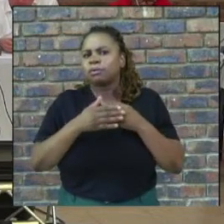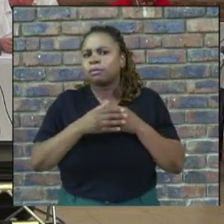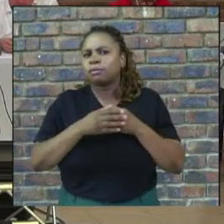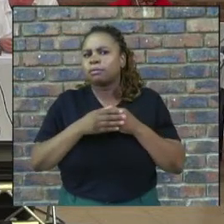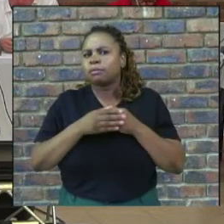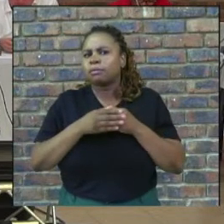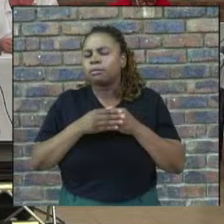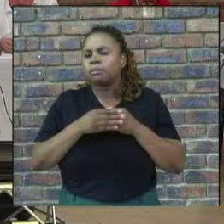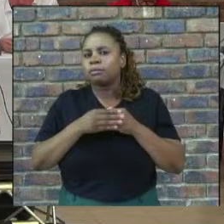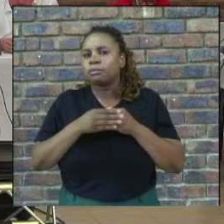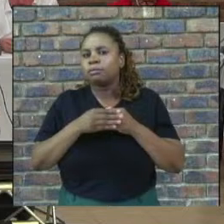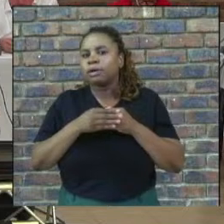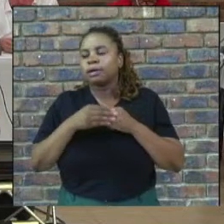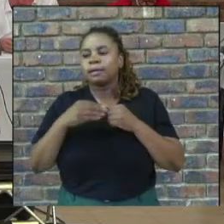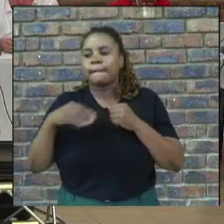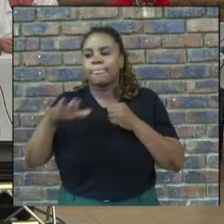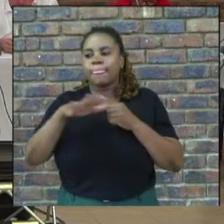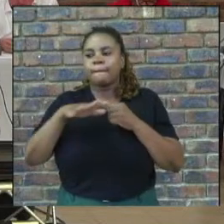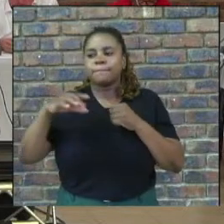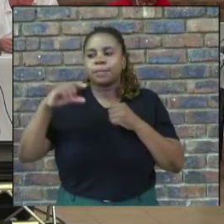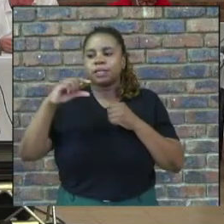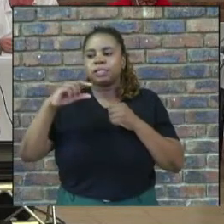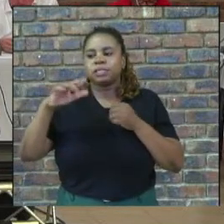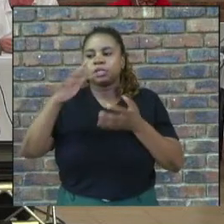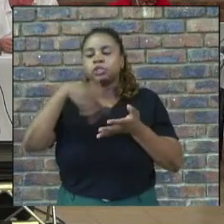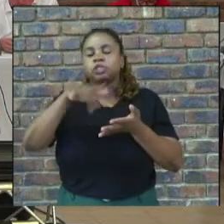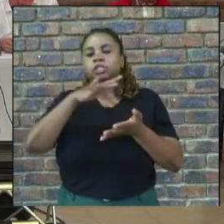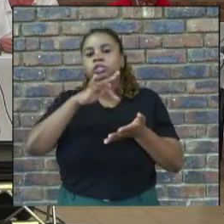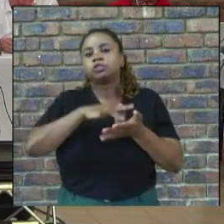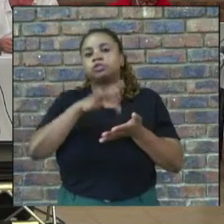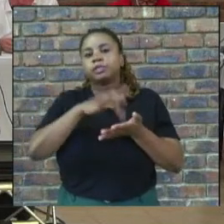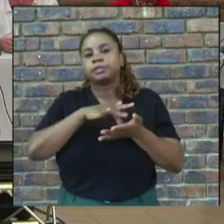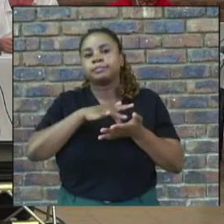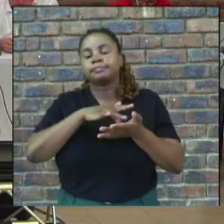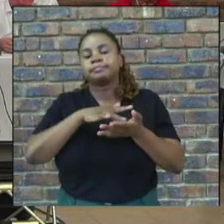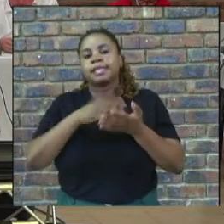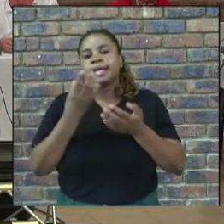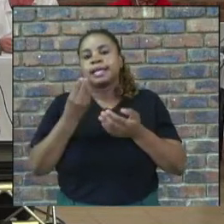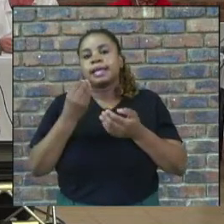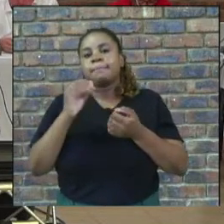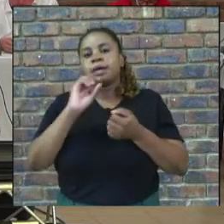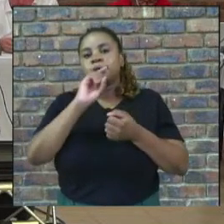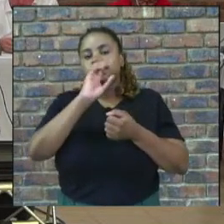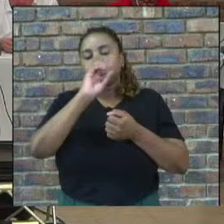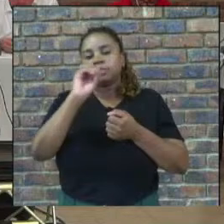Highfield Centurion. Their number 012